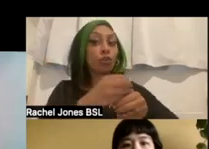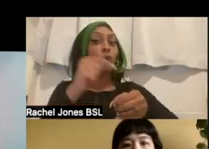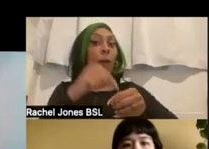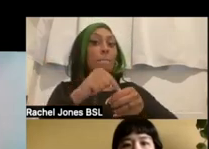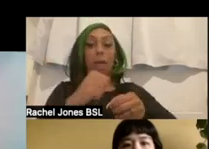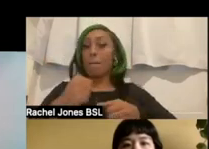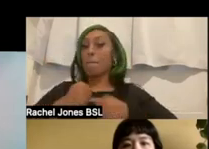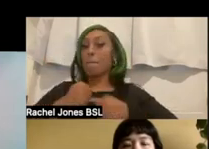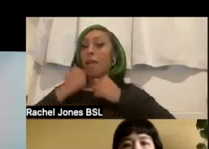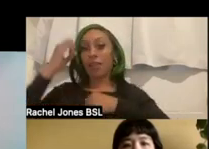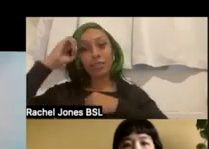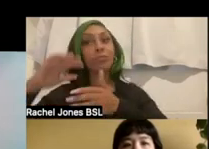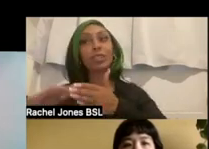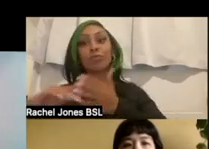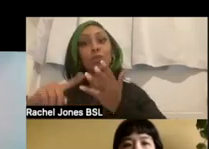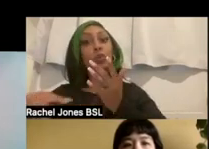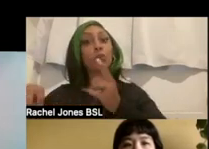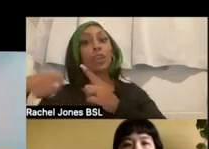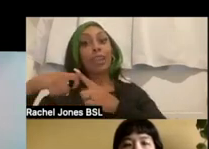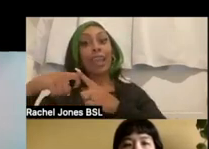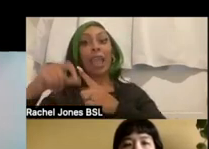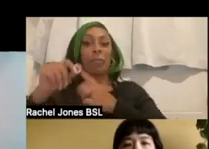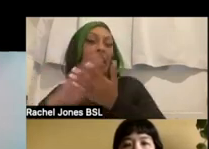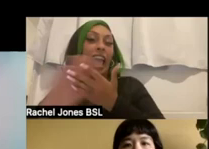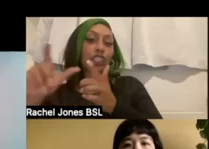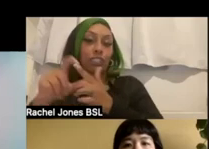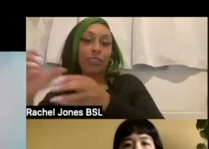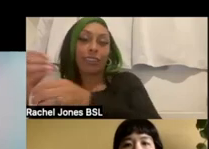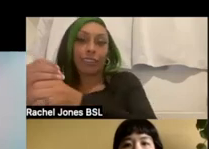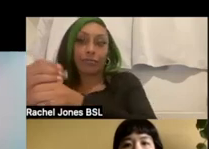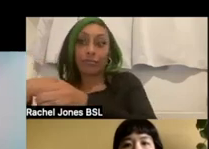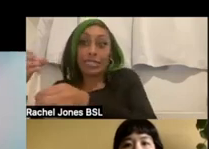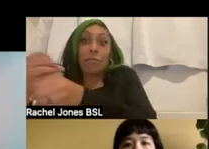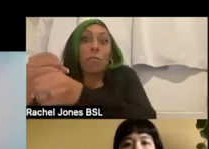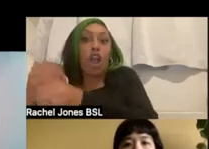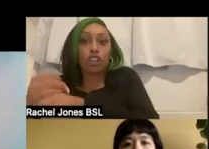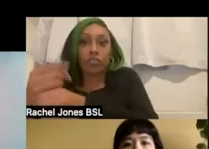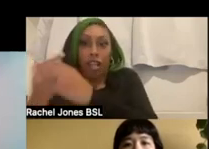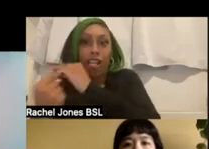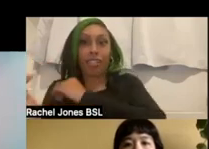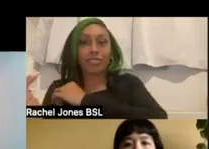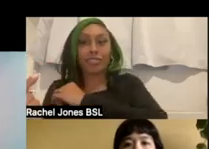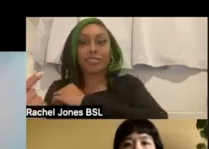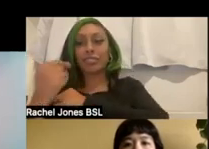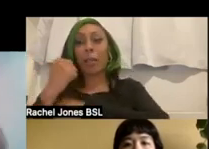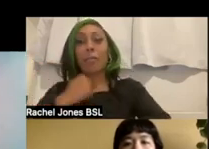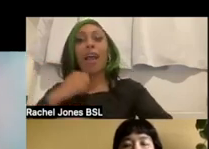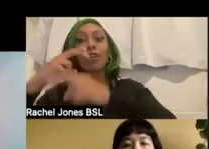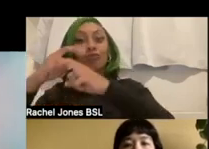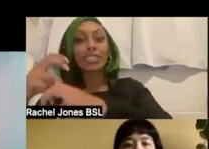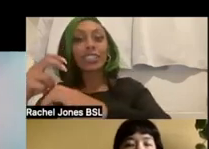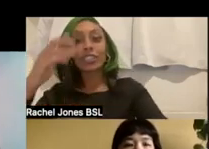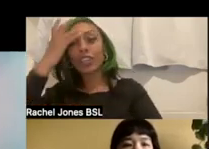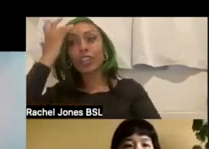HE sector was that of marginalization. My research, not being on the